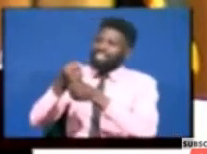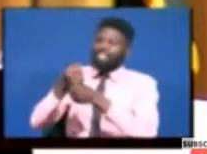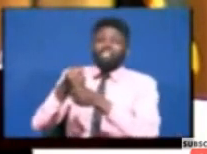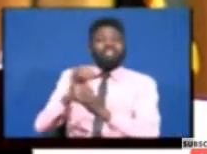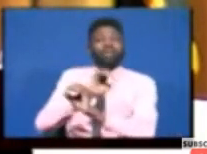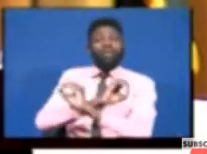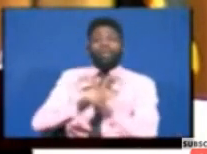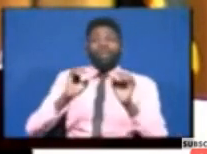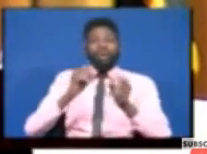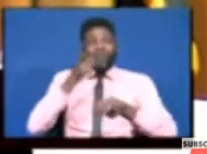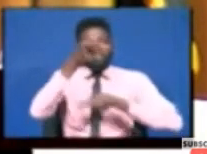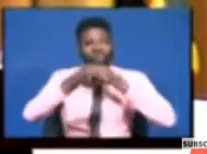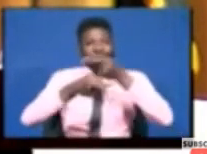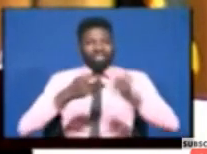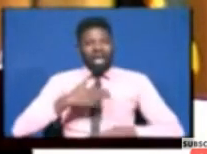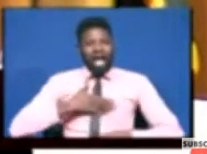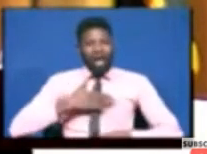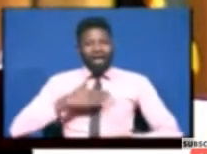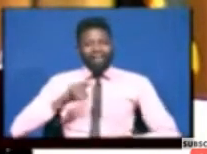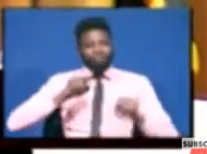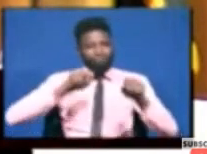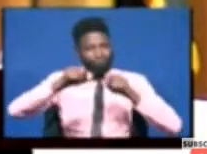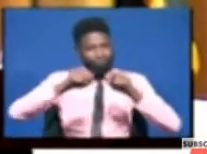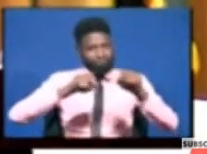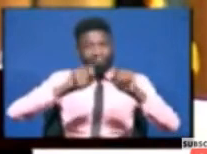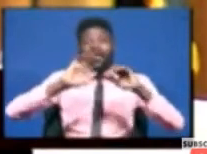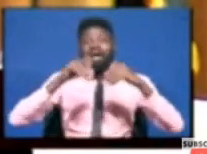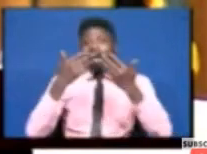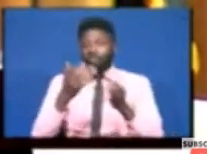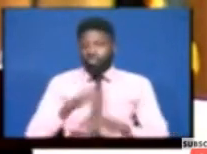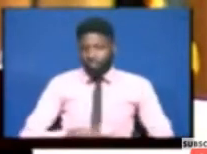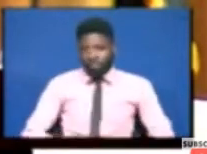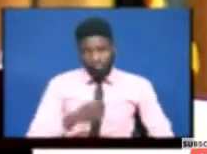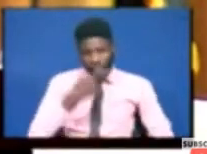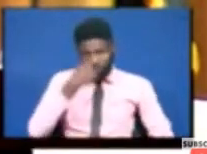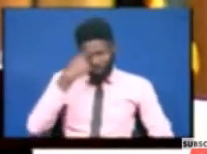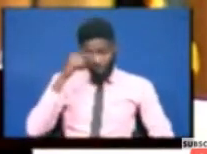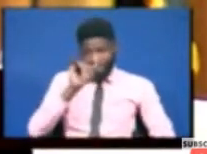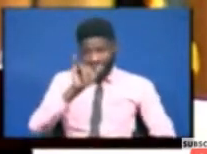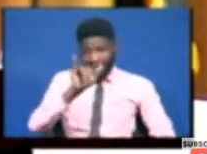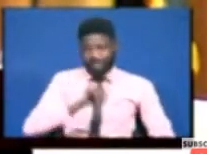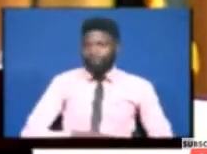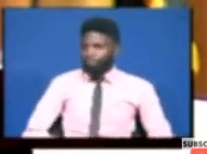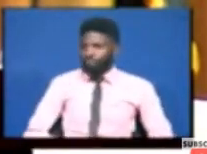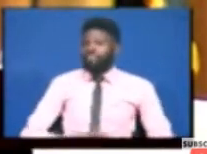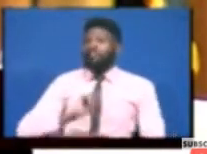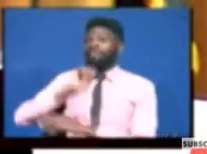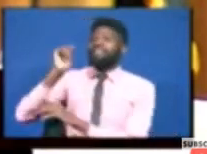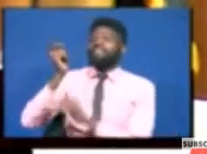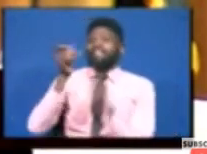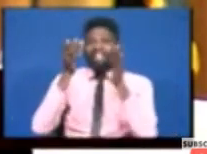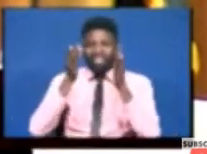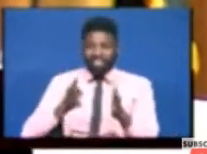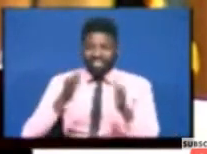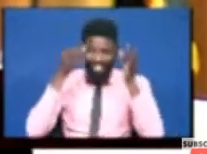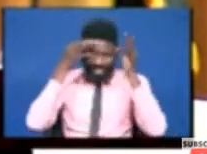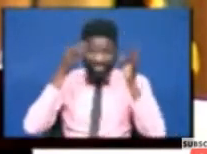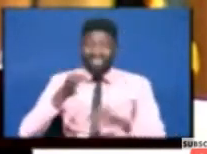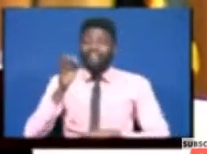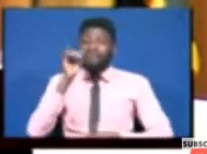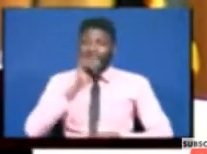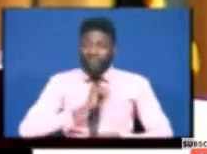process. Informed by this setting, Kenyans made a decision to vest the Supreme Court